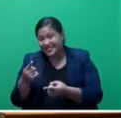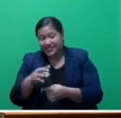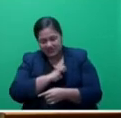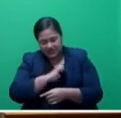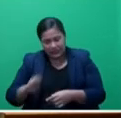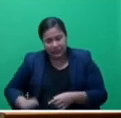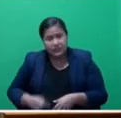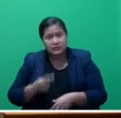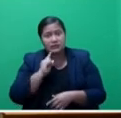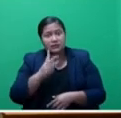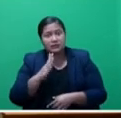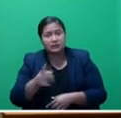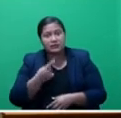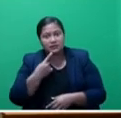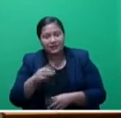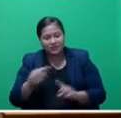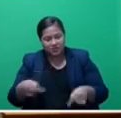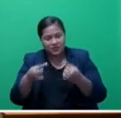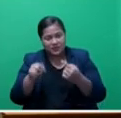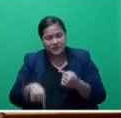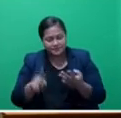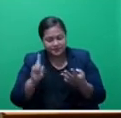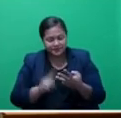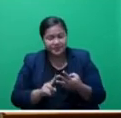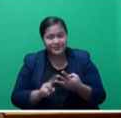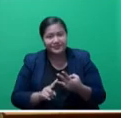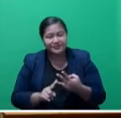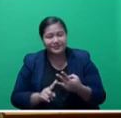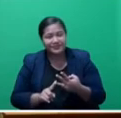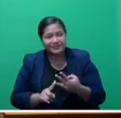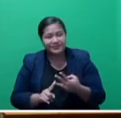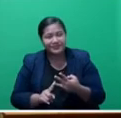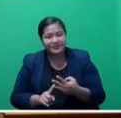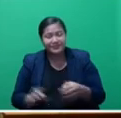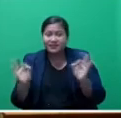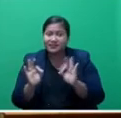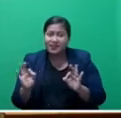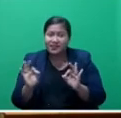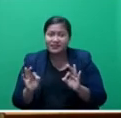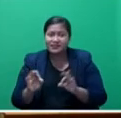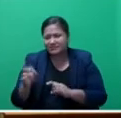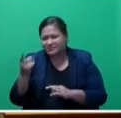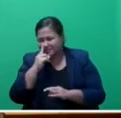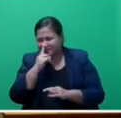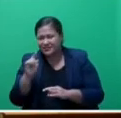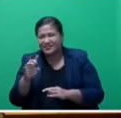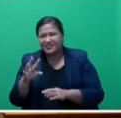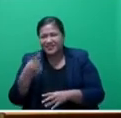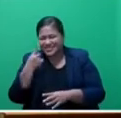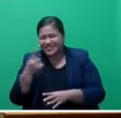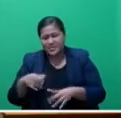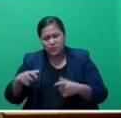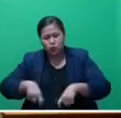address we are debating here. Thirdly, Mr. Speaker, sir, with none of the 25 reasons cited by the military coup in